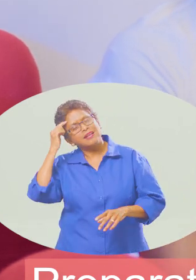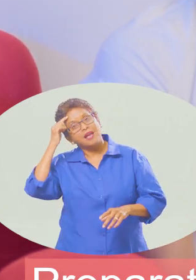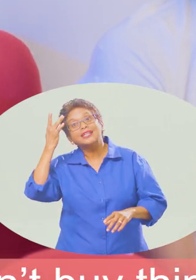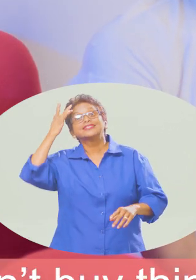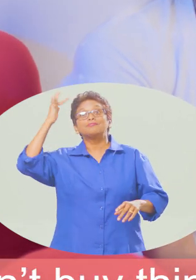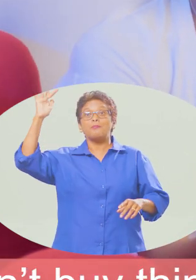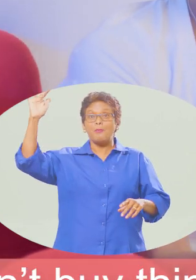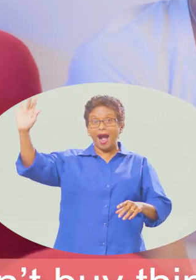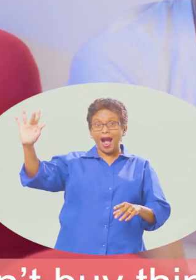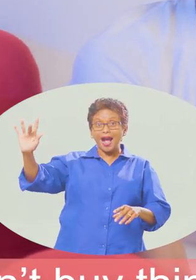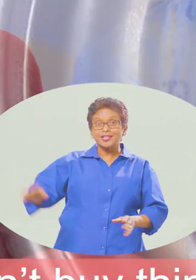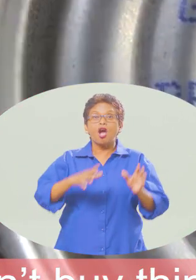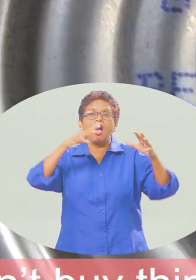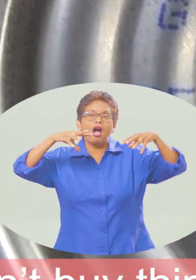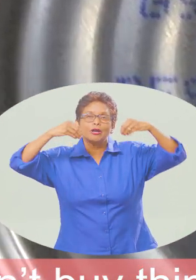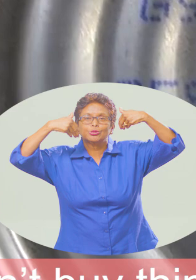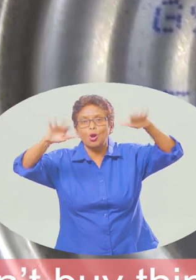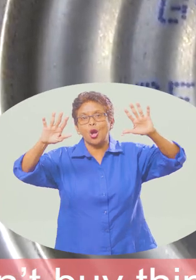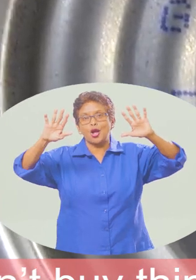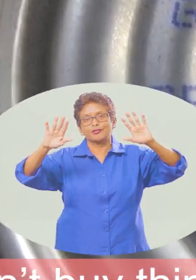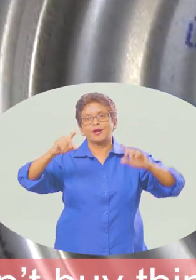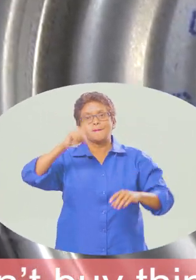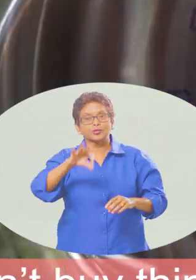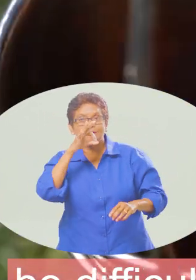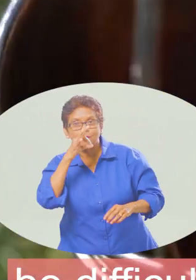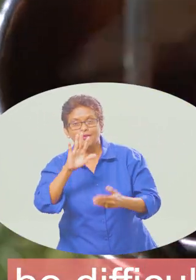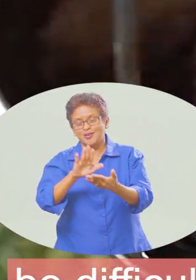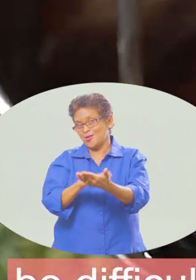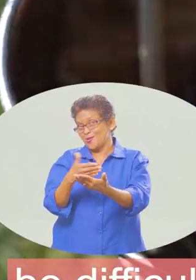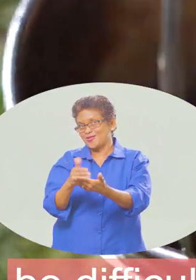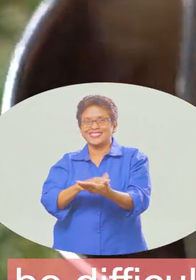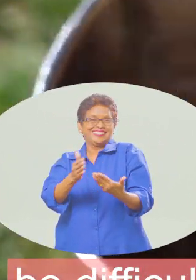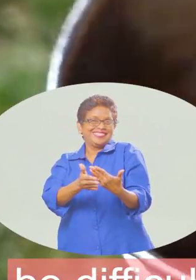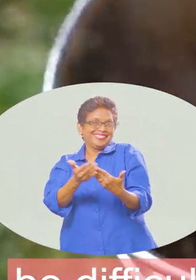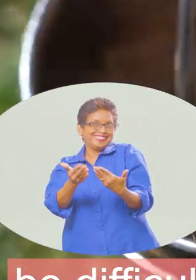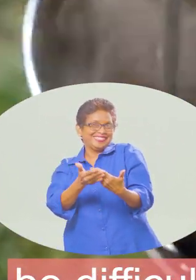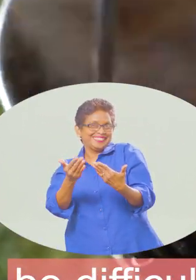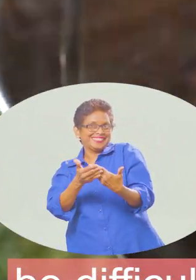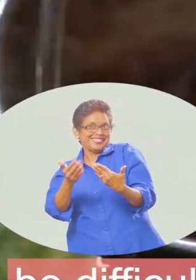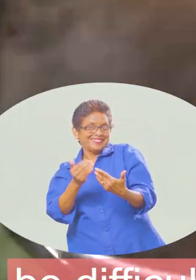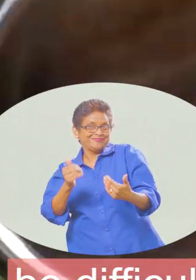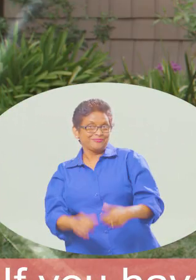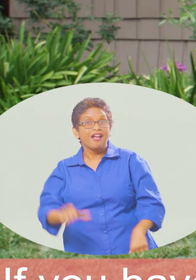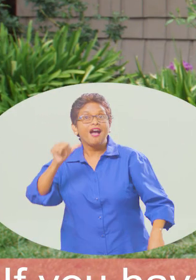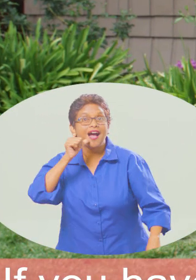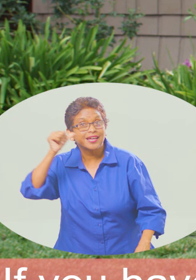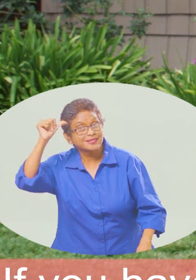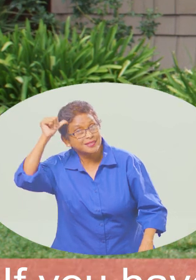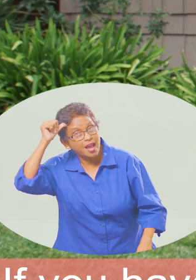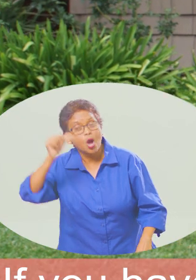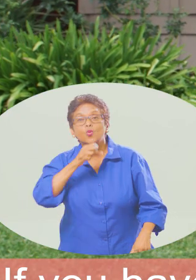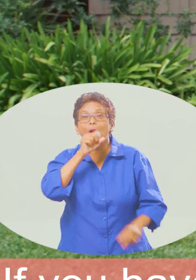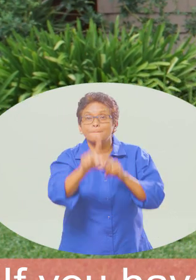efficient. Don't buy things that might expire quickly or items that will be difficult to prepare as a meal if power goes out. If